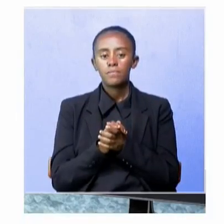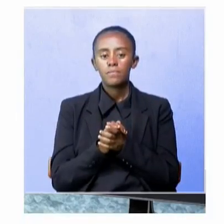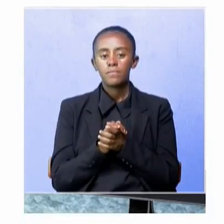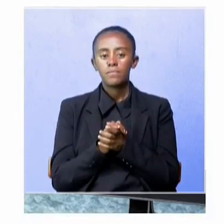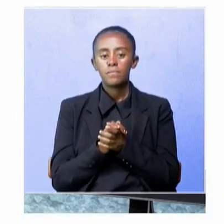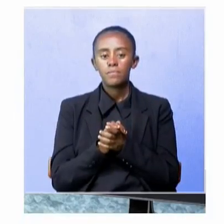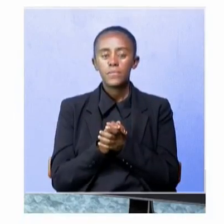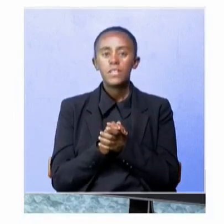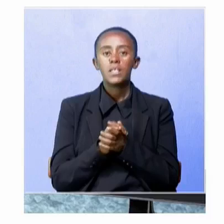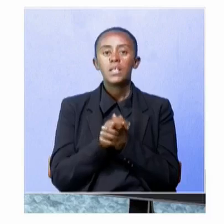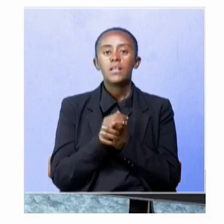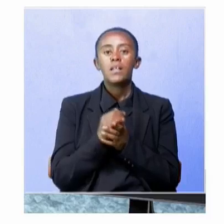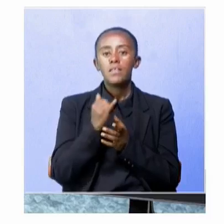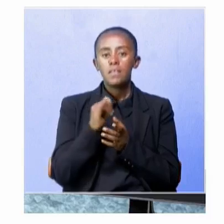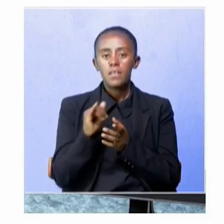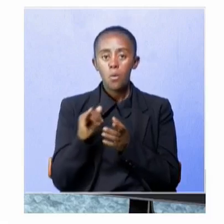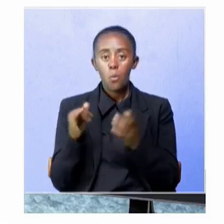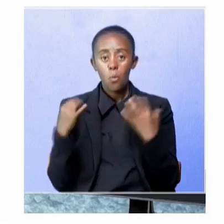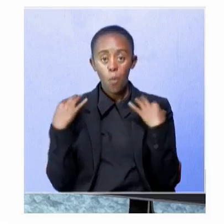well-being